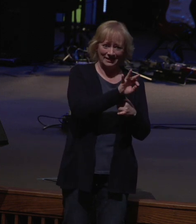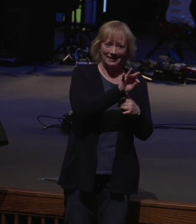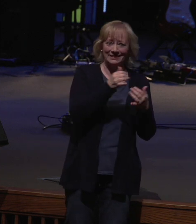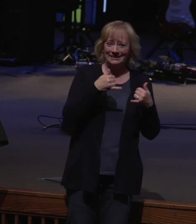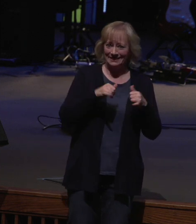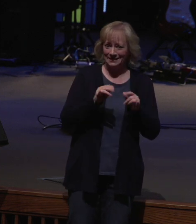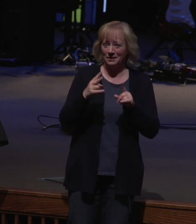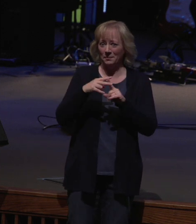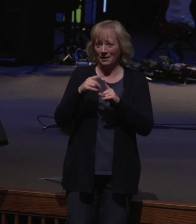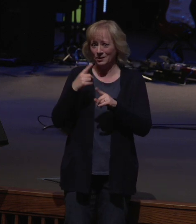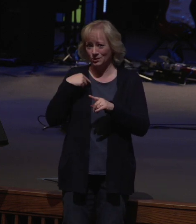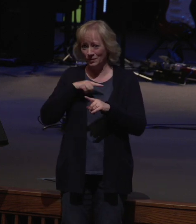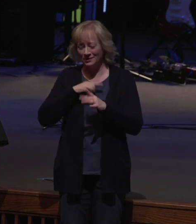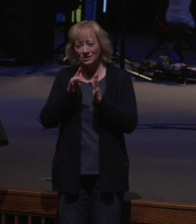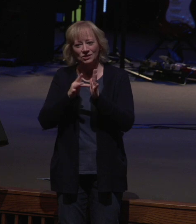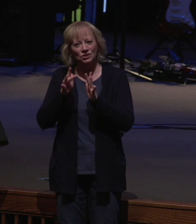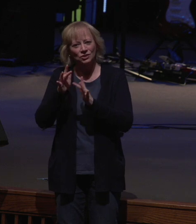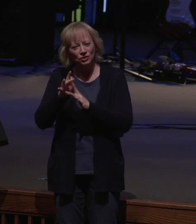to say that